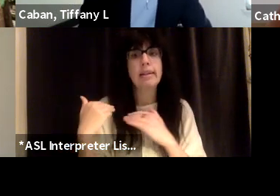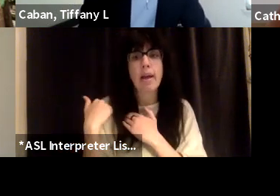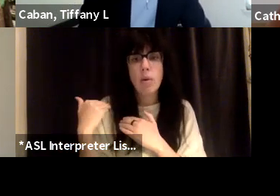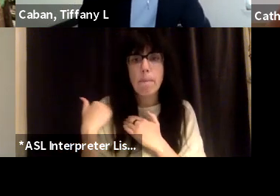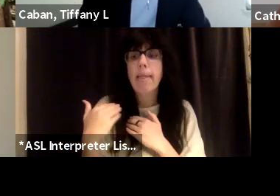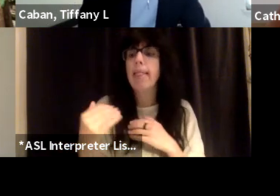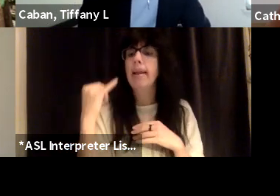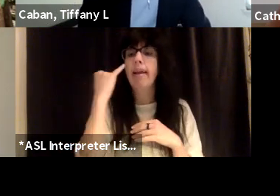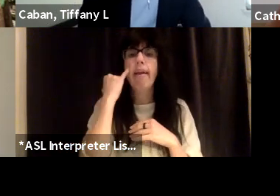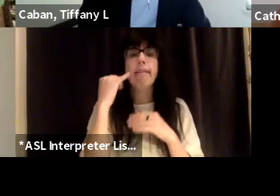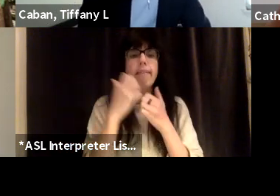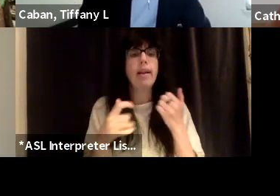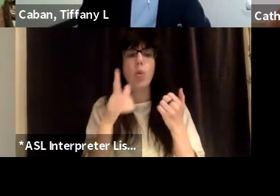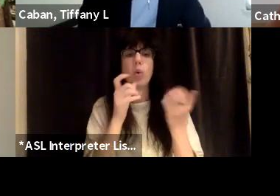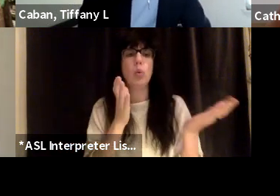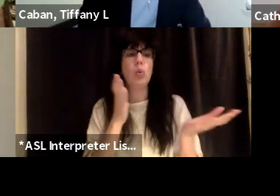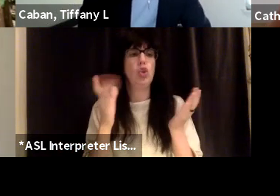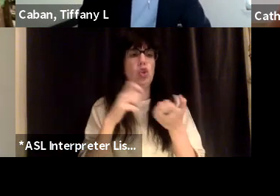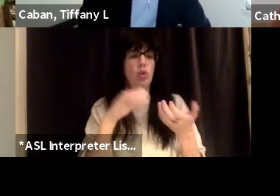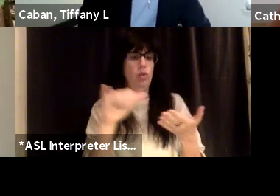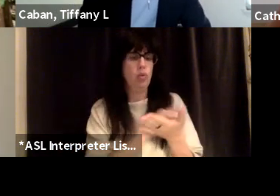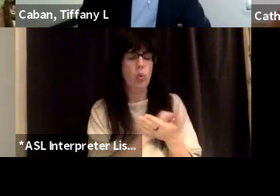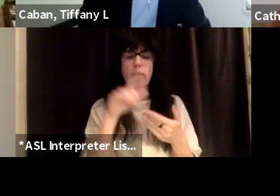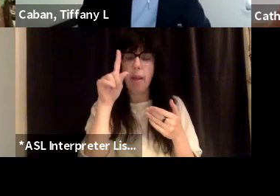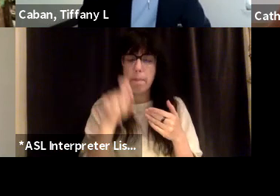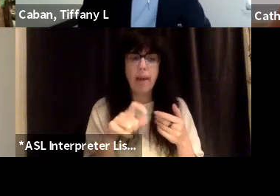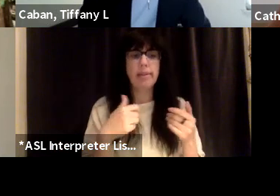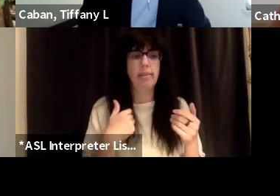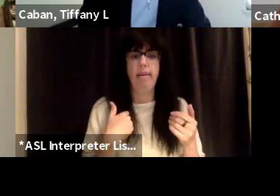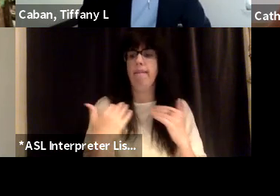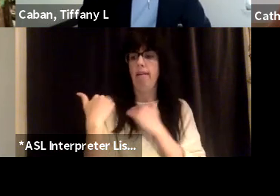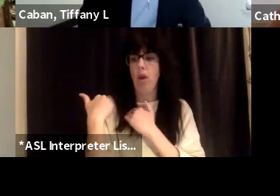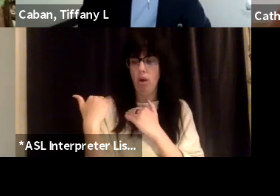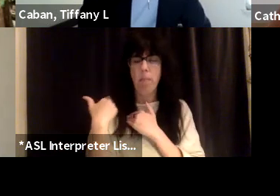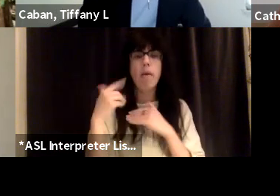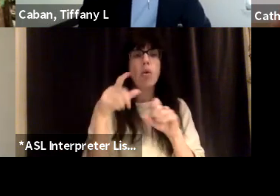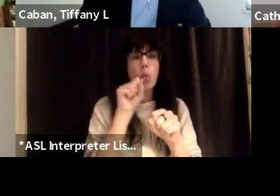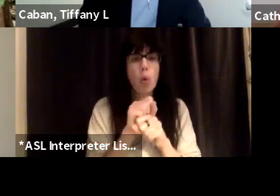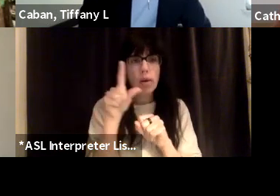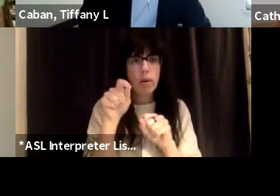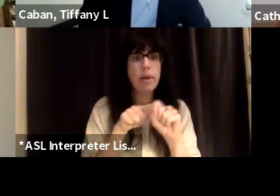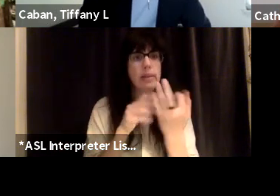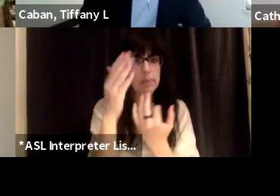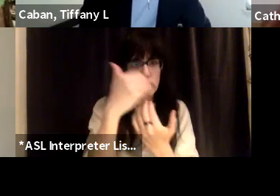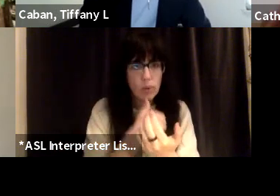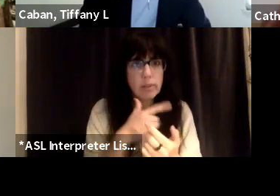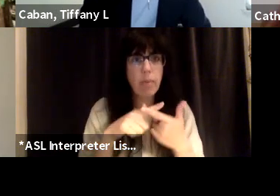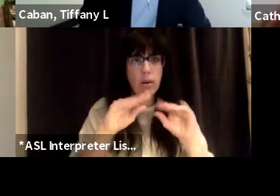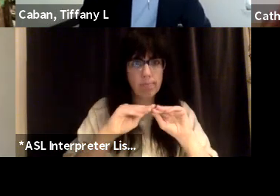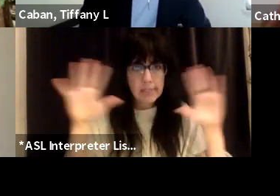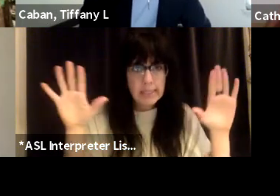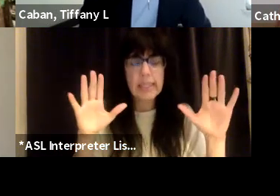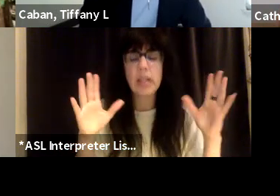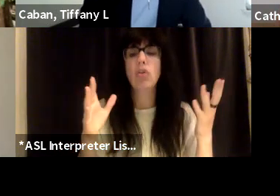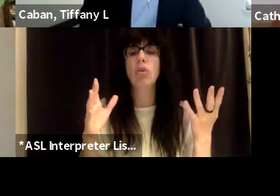the citizens of New York need to be held accountable and their work needs to be transparent. But we need to